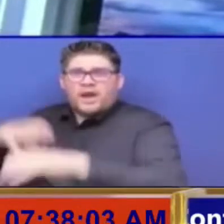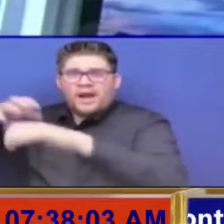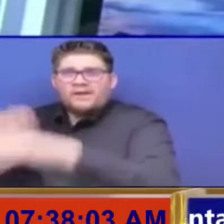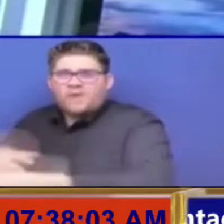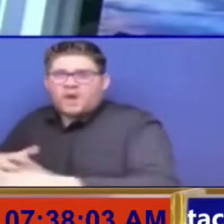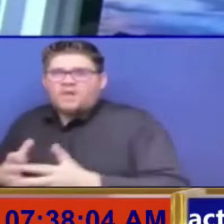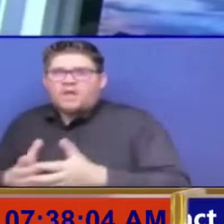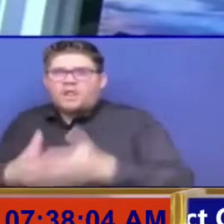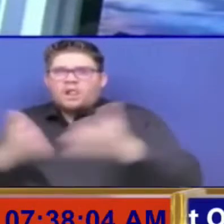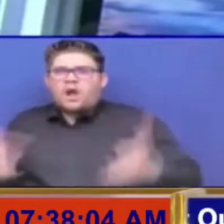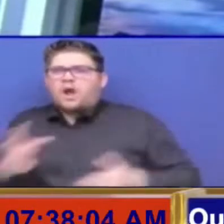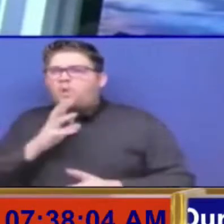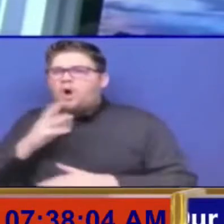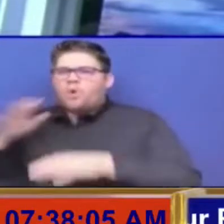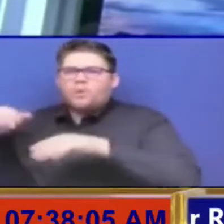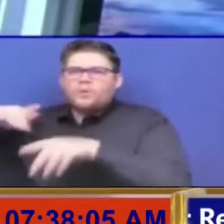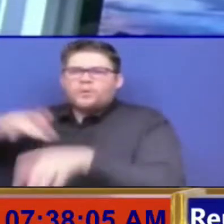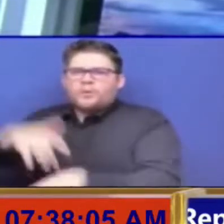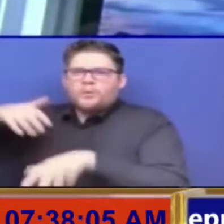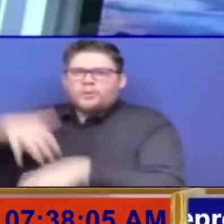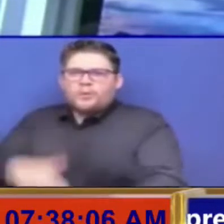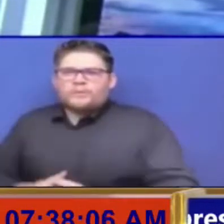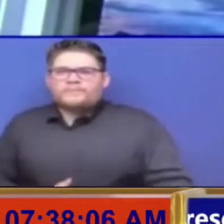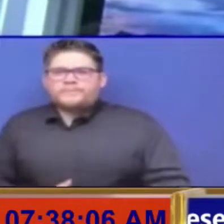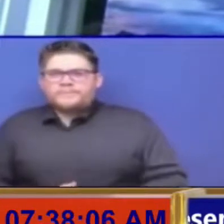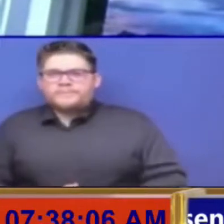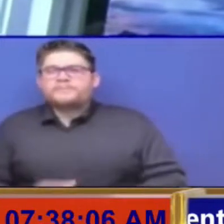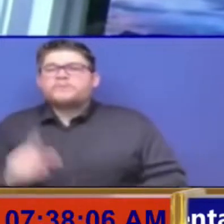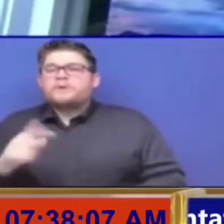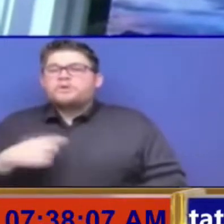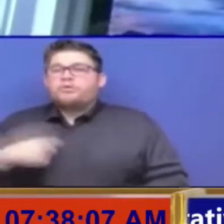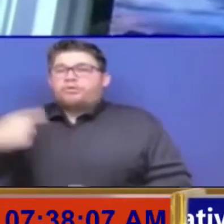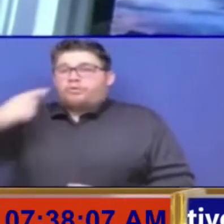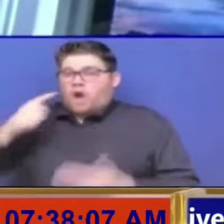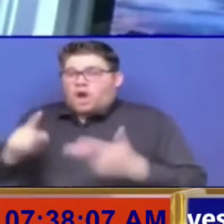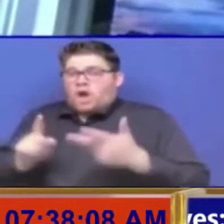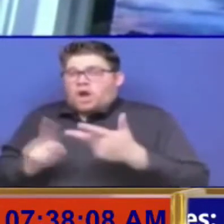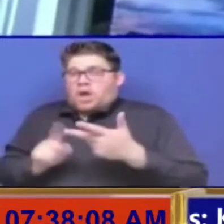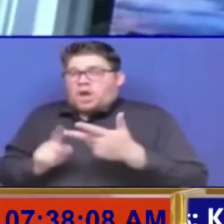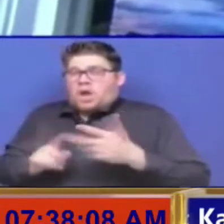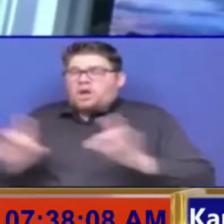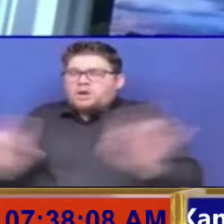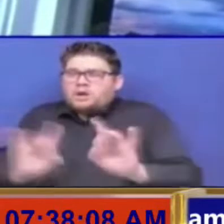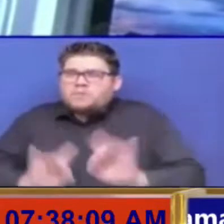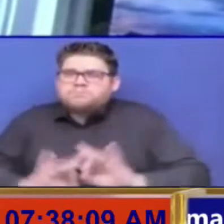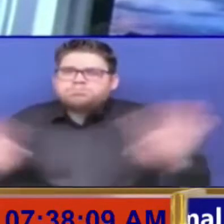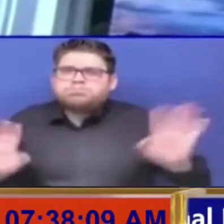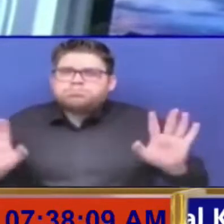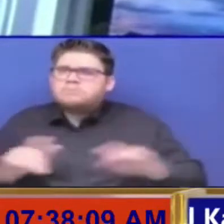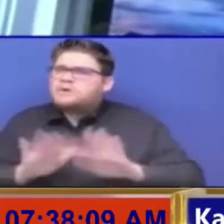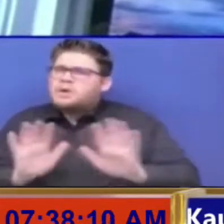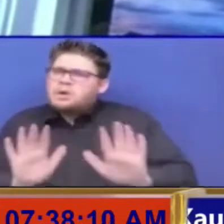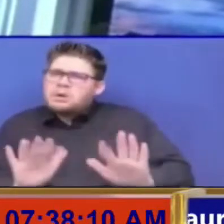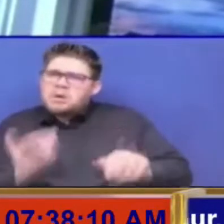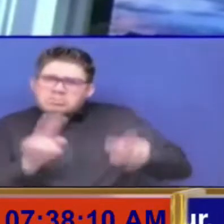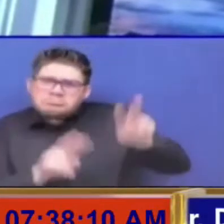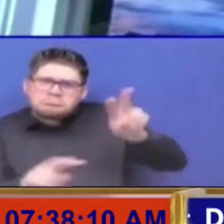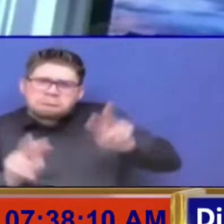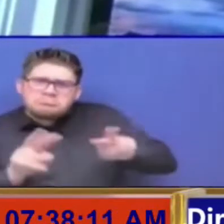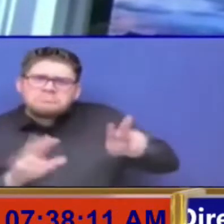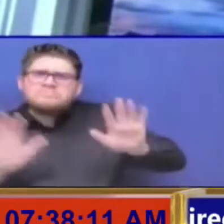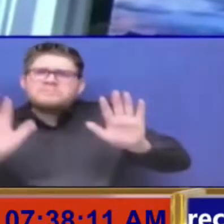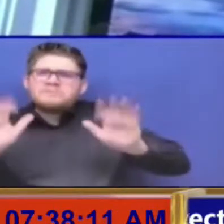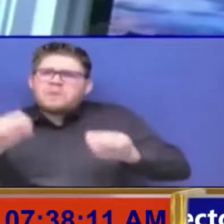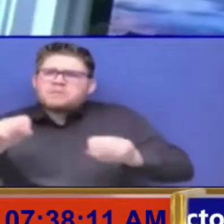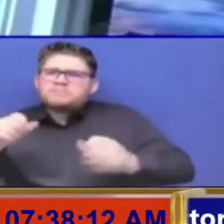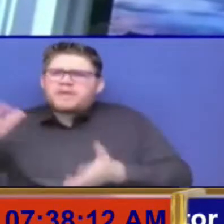been in the modeling leading up to today, it will be problematic because they are coming so close back